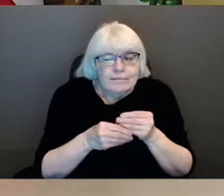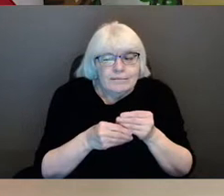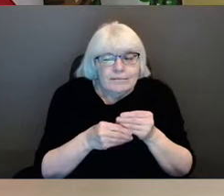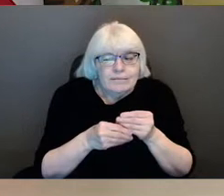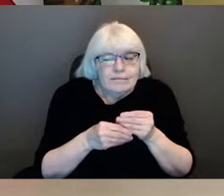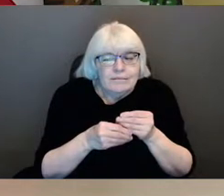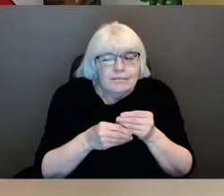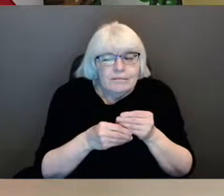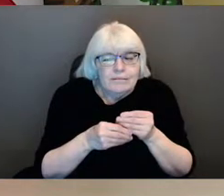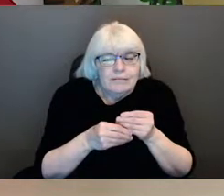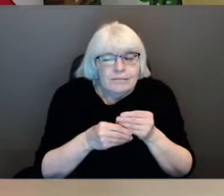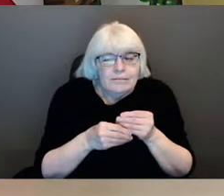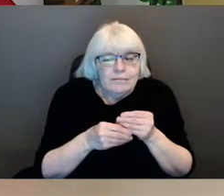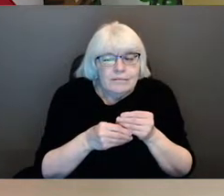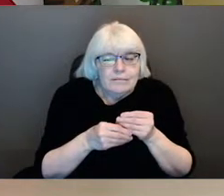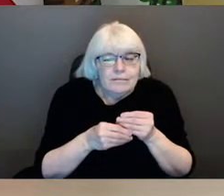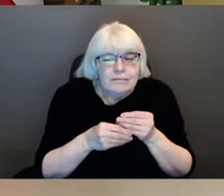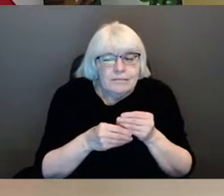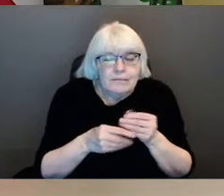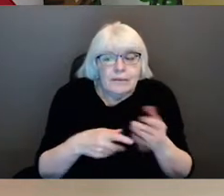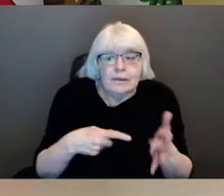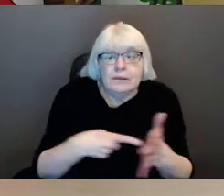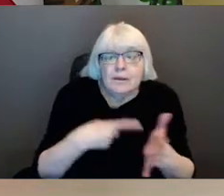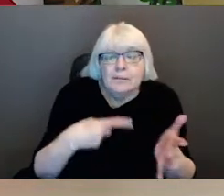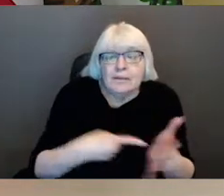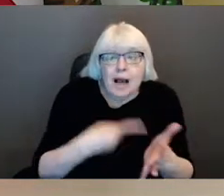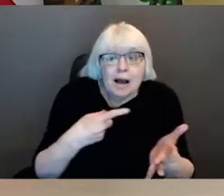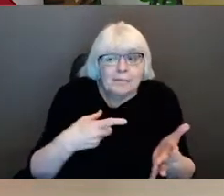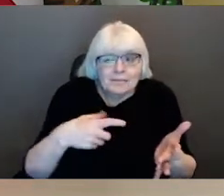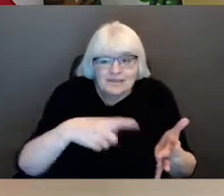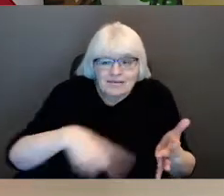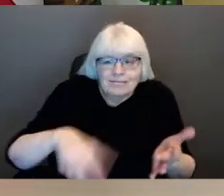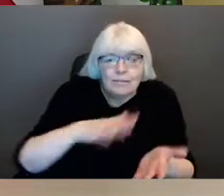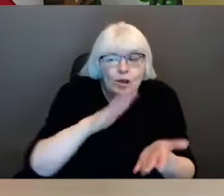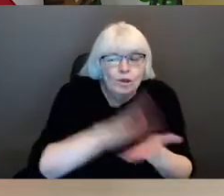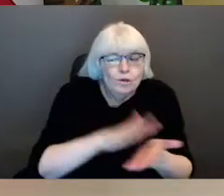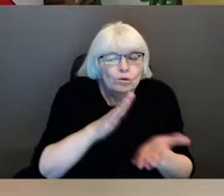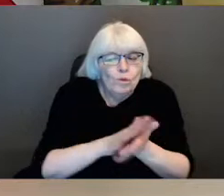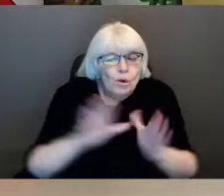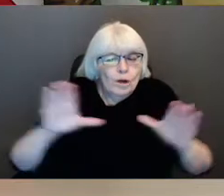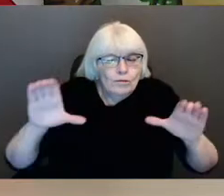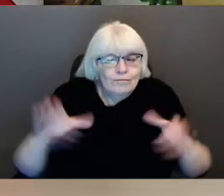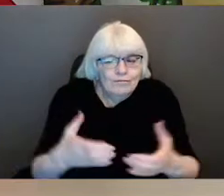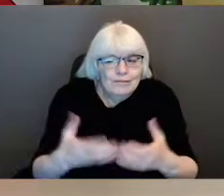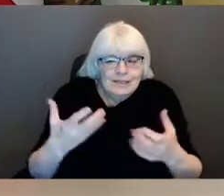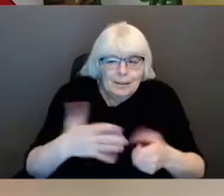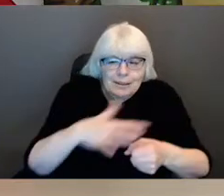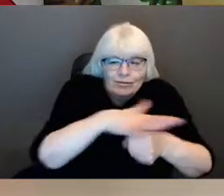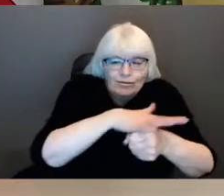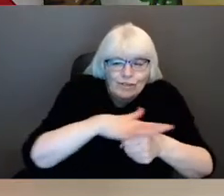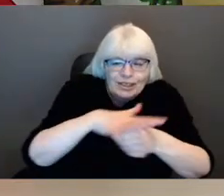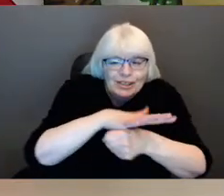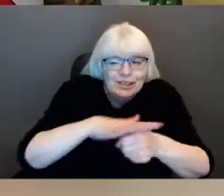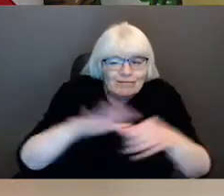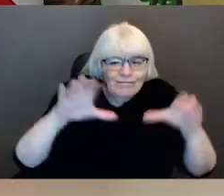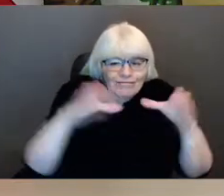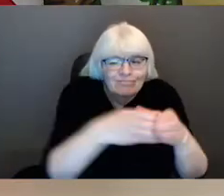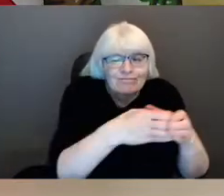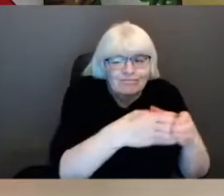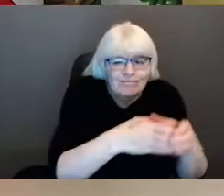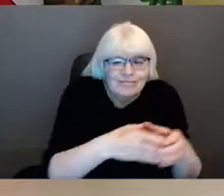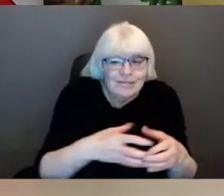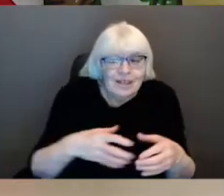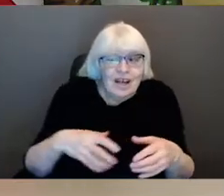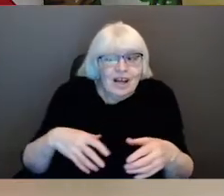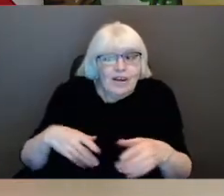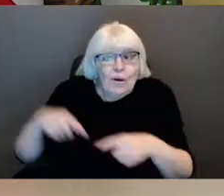that because they're consolidated in certain regions of the province versus just a pure high school or a